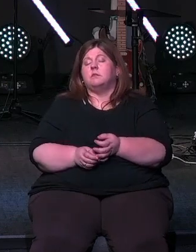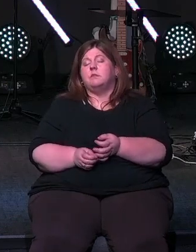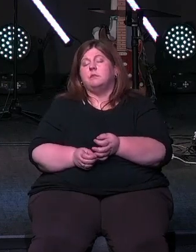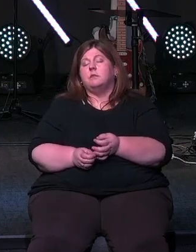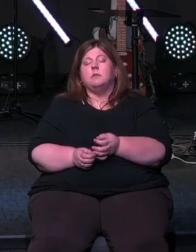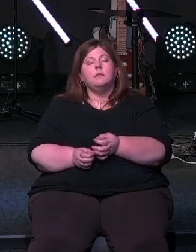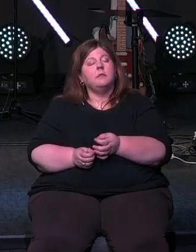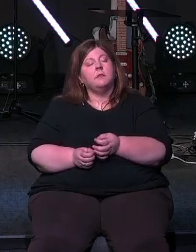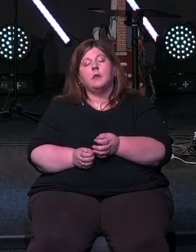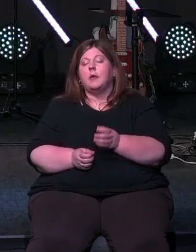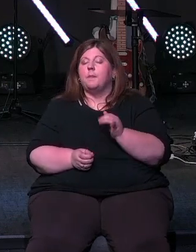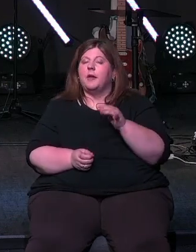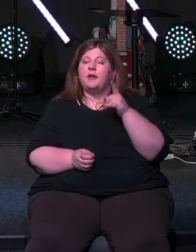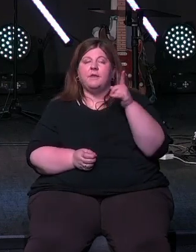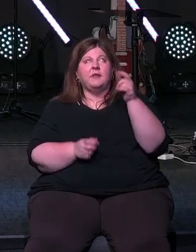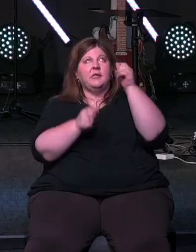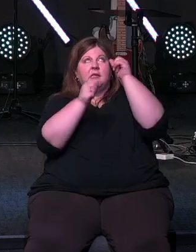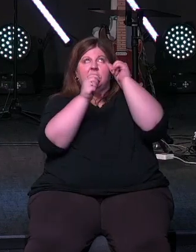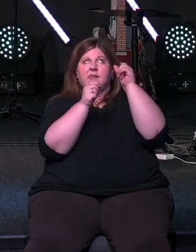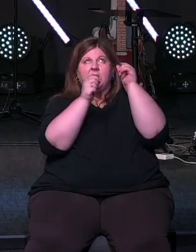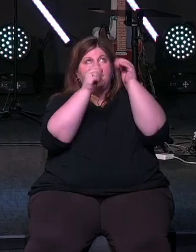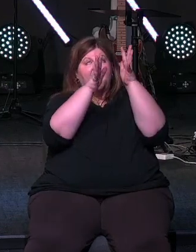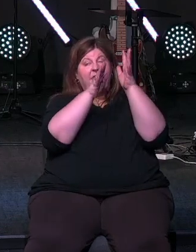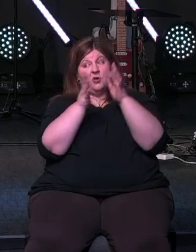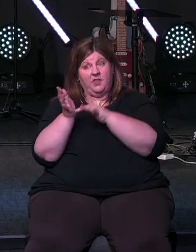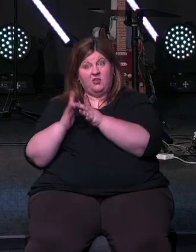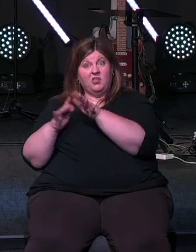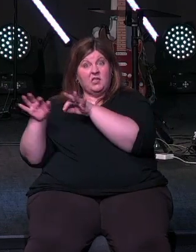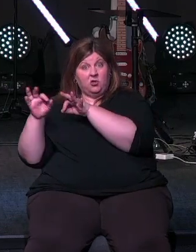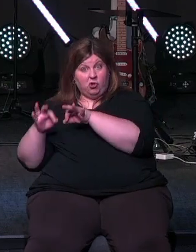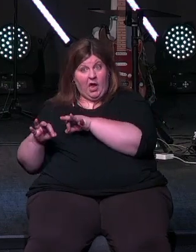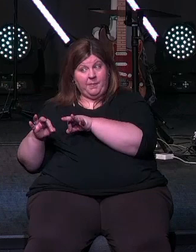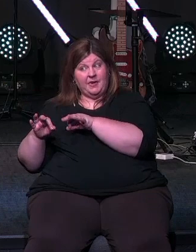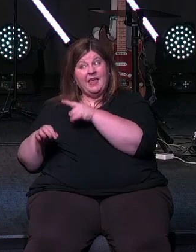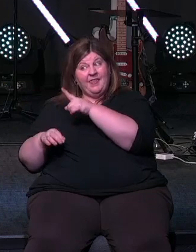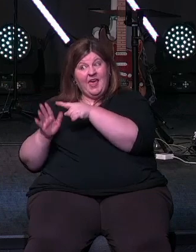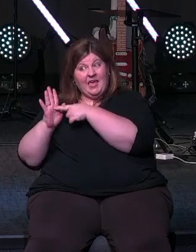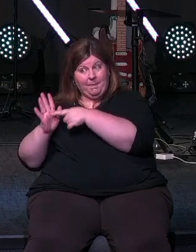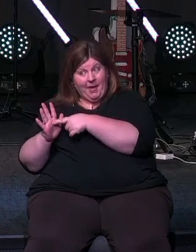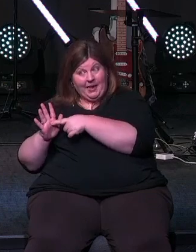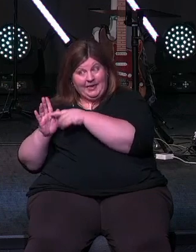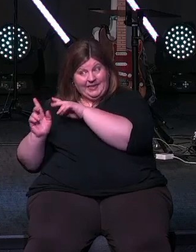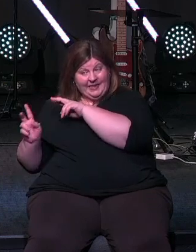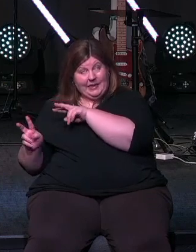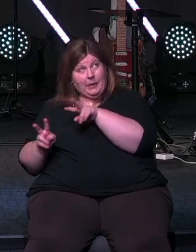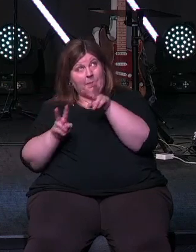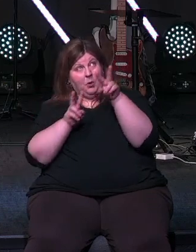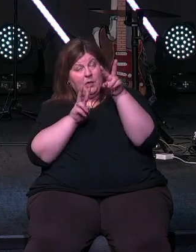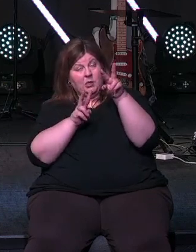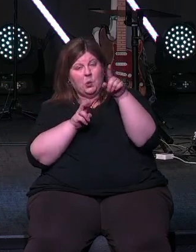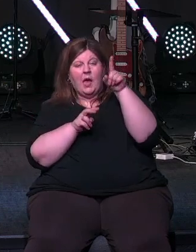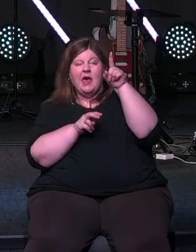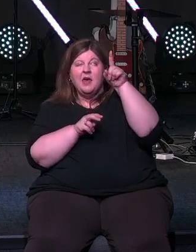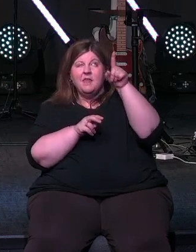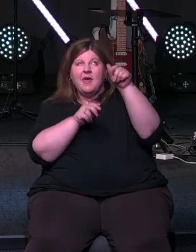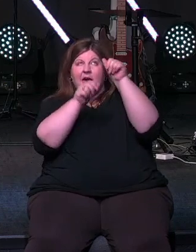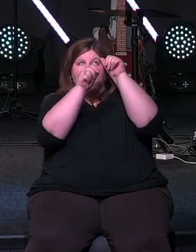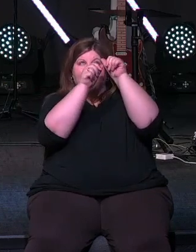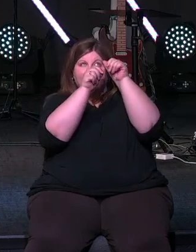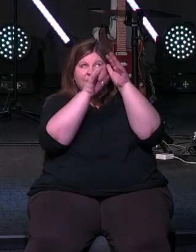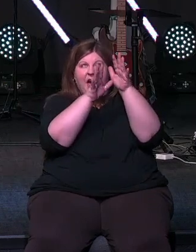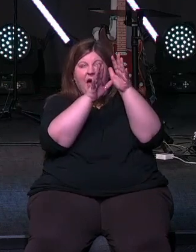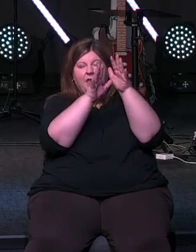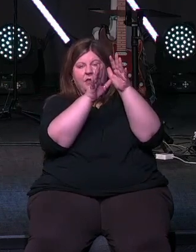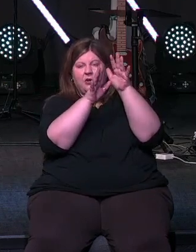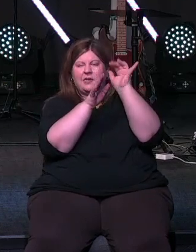But if God is the Father that Jesus described and Jesus modeled and Jesus pointed to, then that Father is the definition of what a